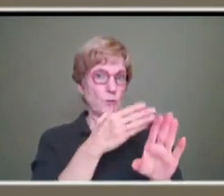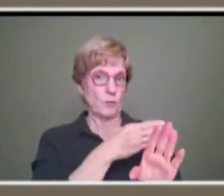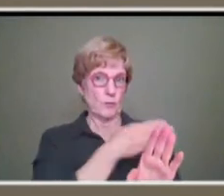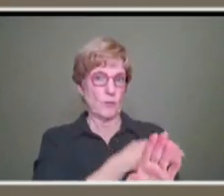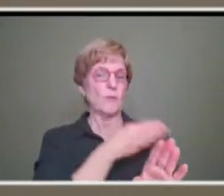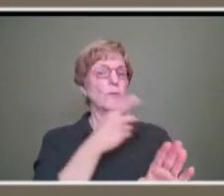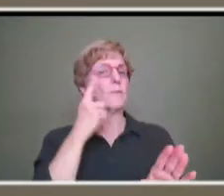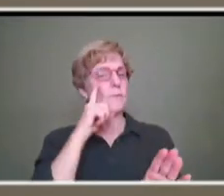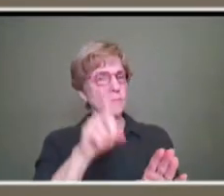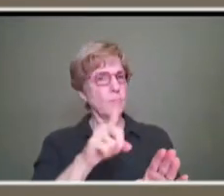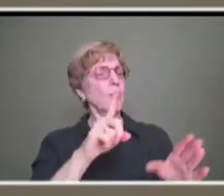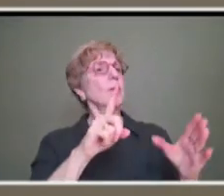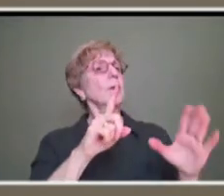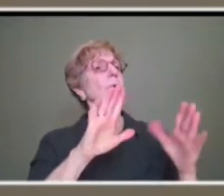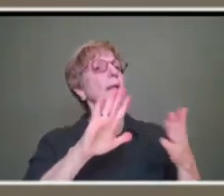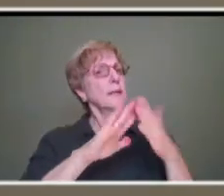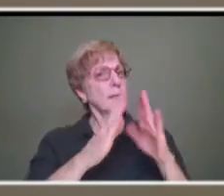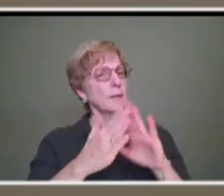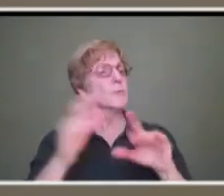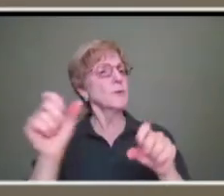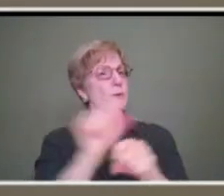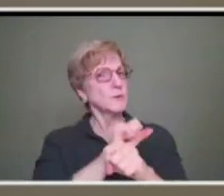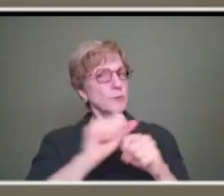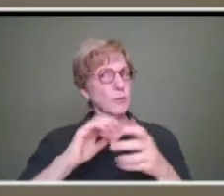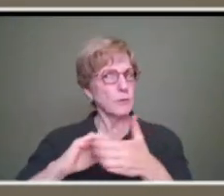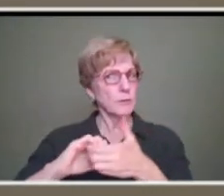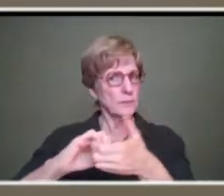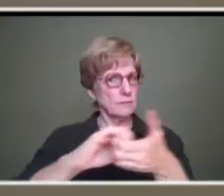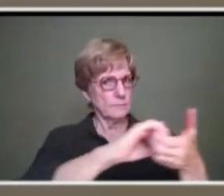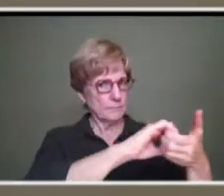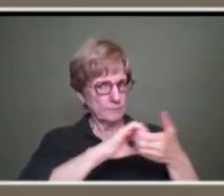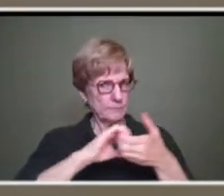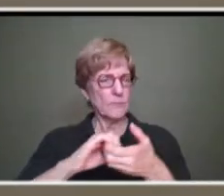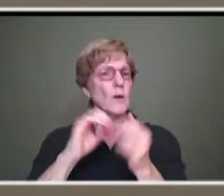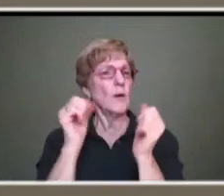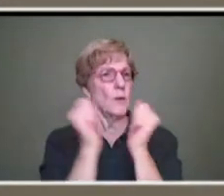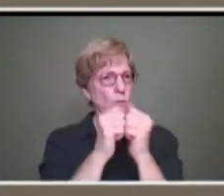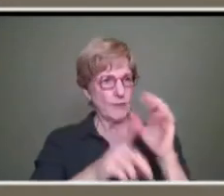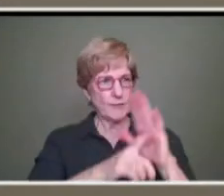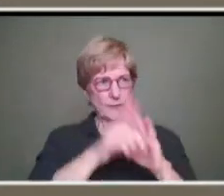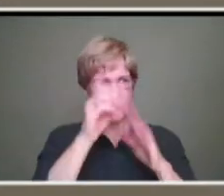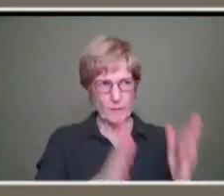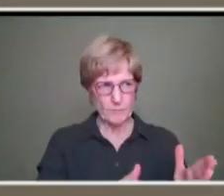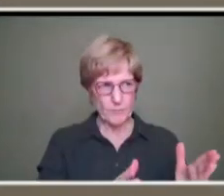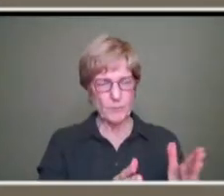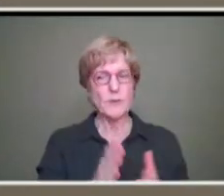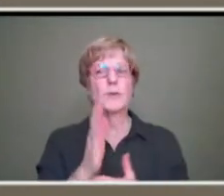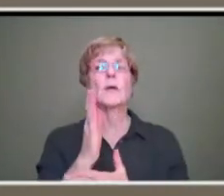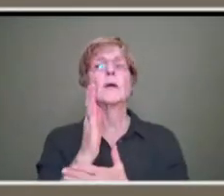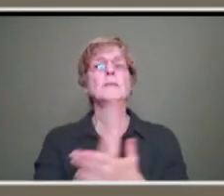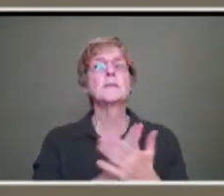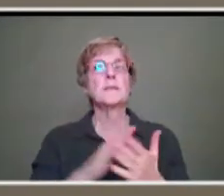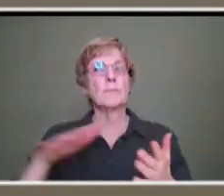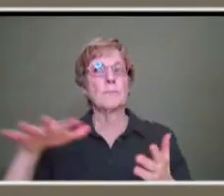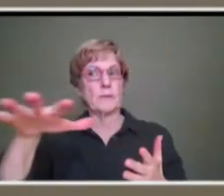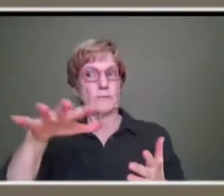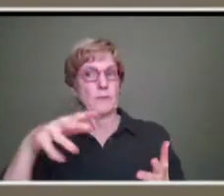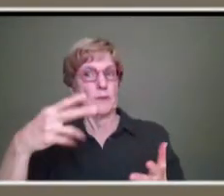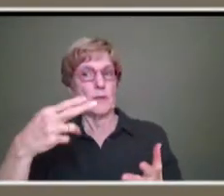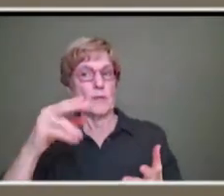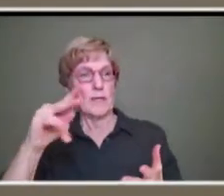community to work collaboratively with the developer to ensure that some of the community needs are met